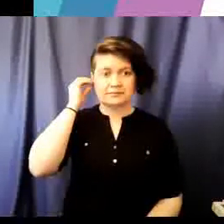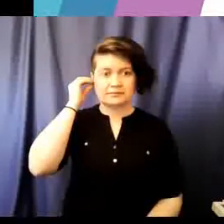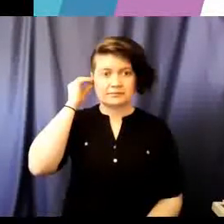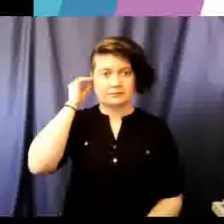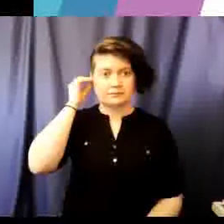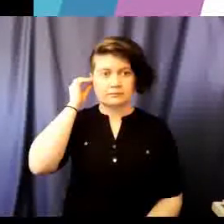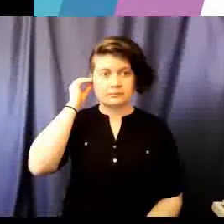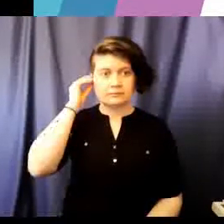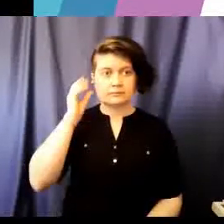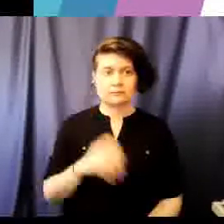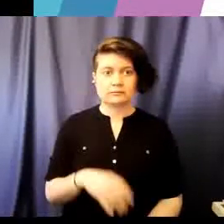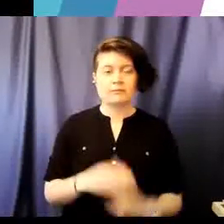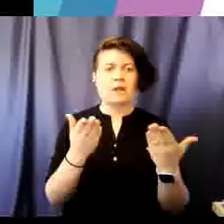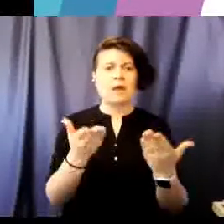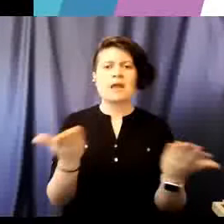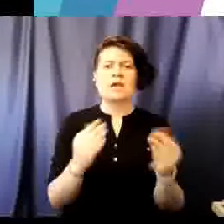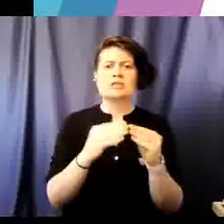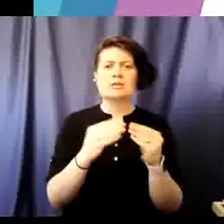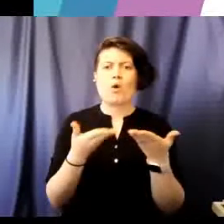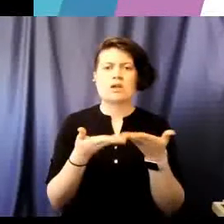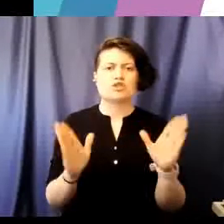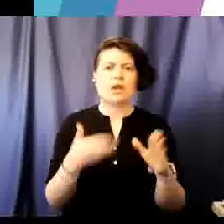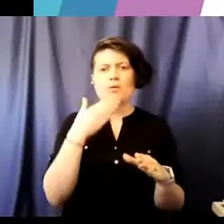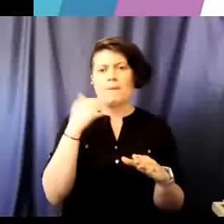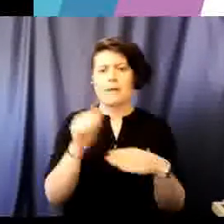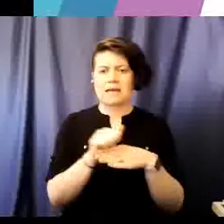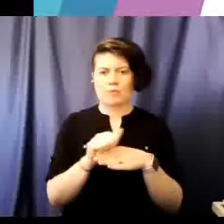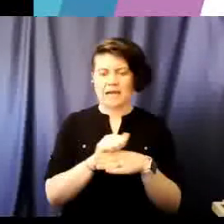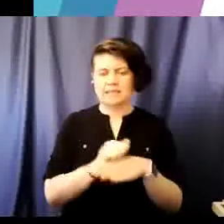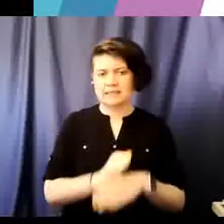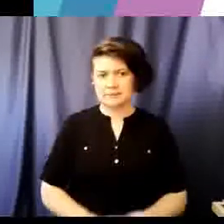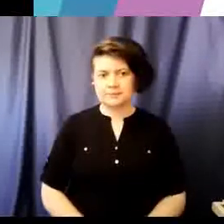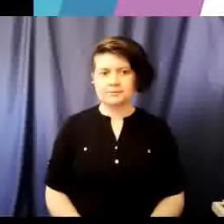So here are some more general best practices.